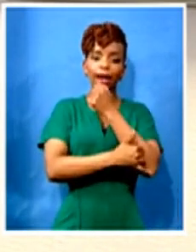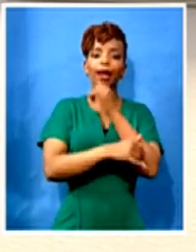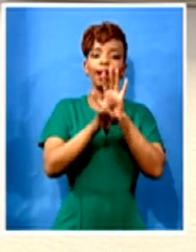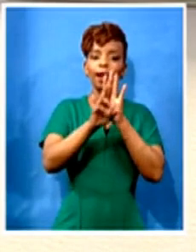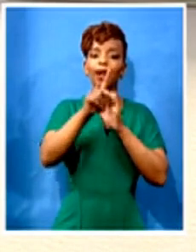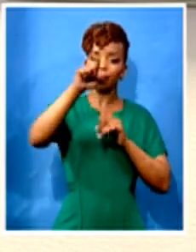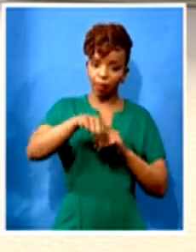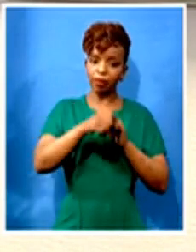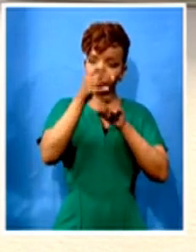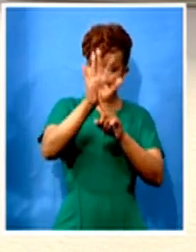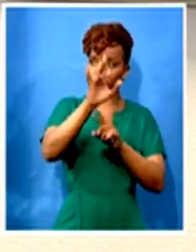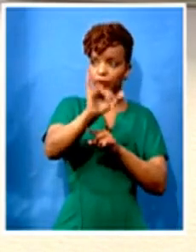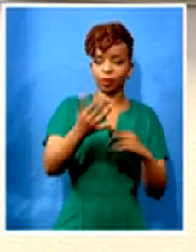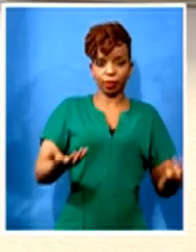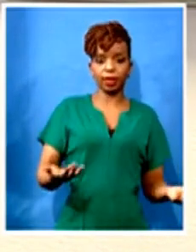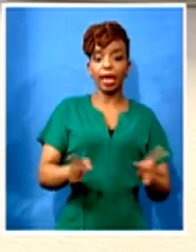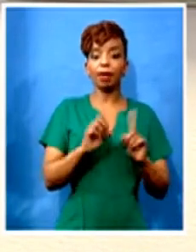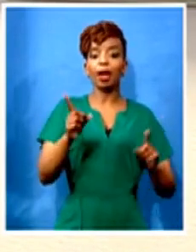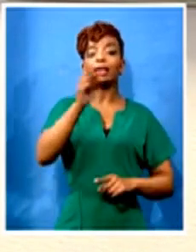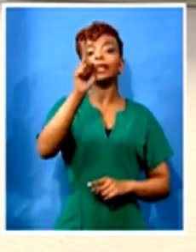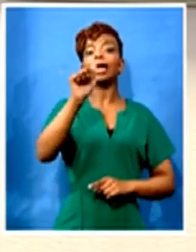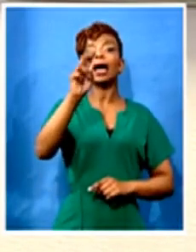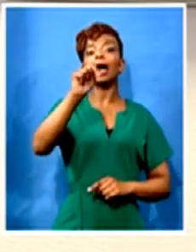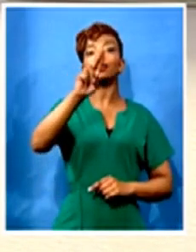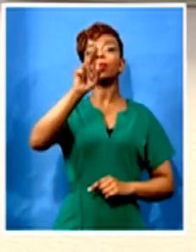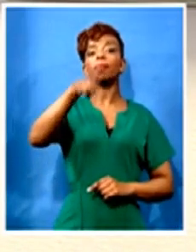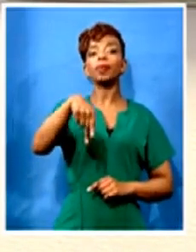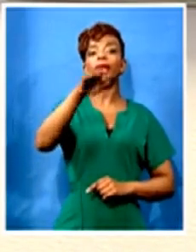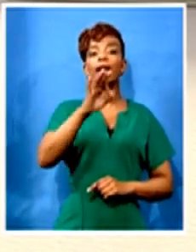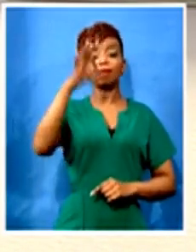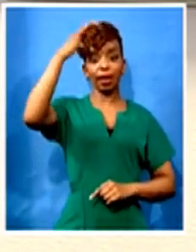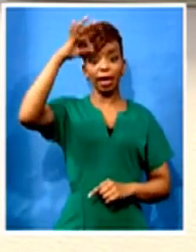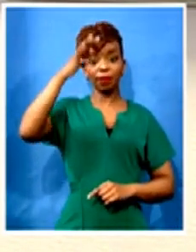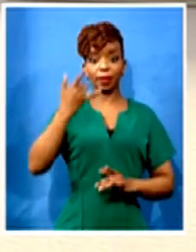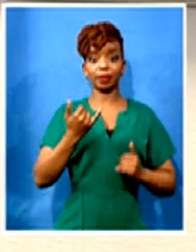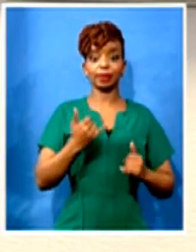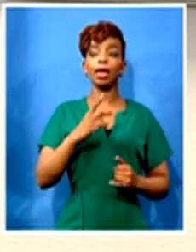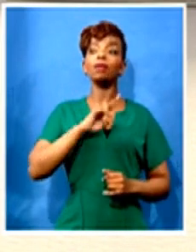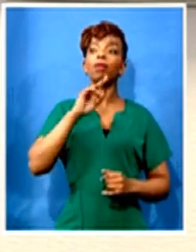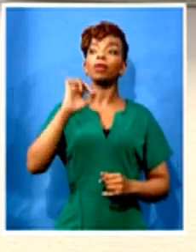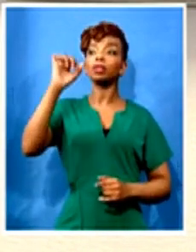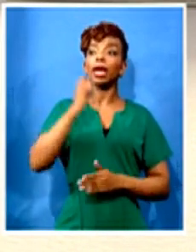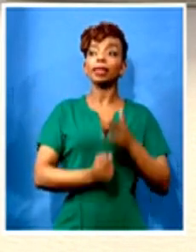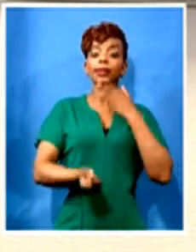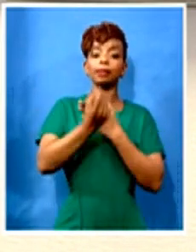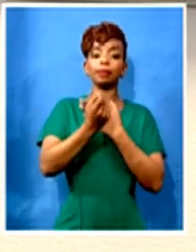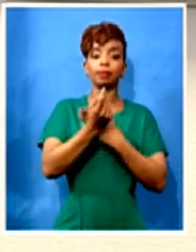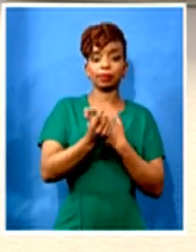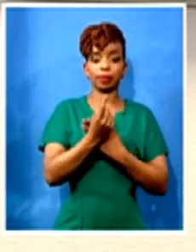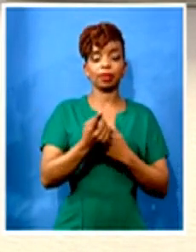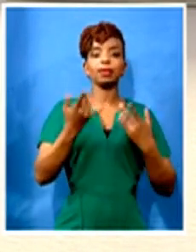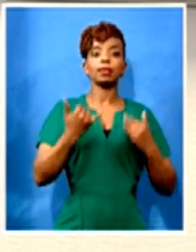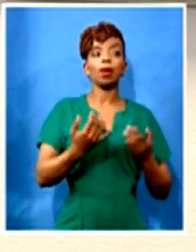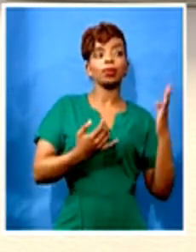ZANU-PF government raising his voice out there, it's fine, he's out there in Zimbabwe. There is another day we will meet with him. But as a